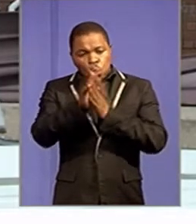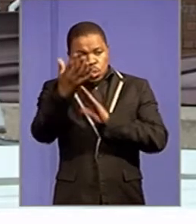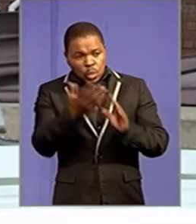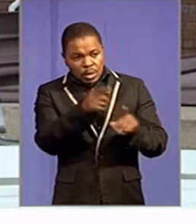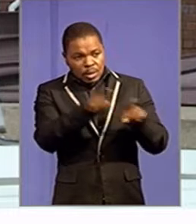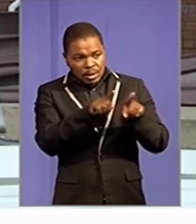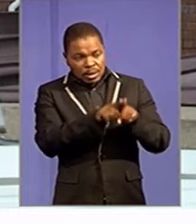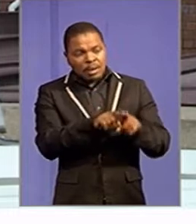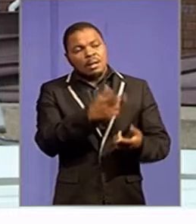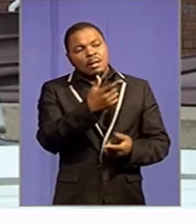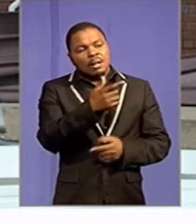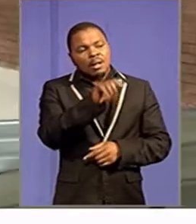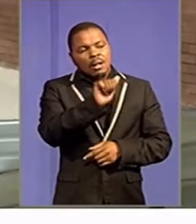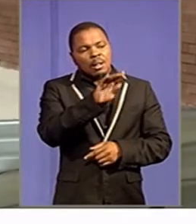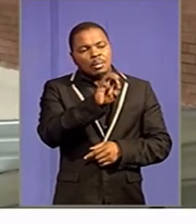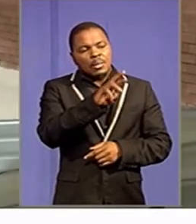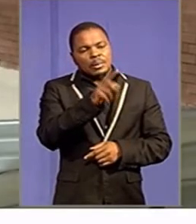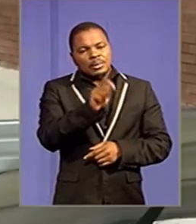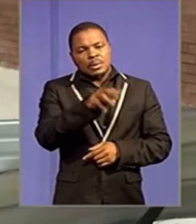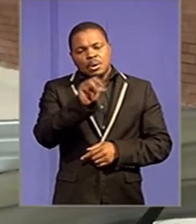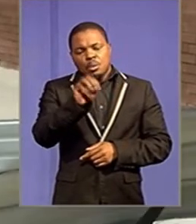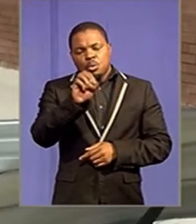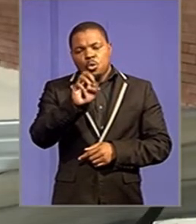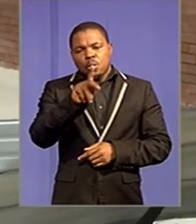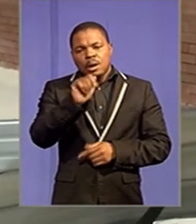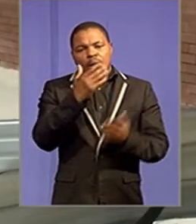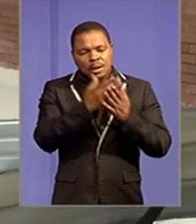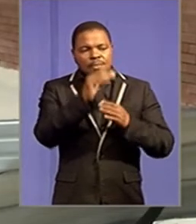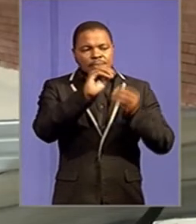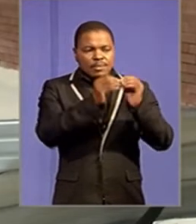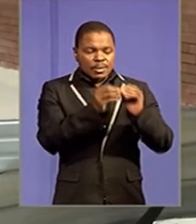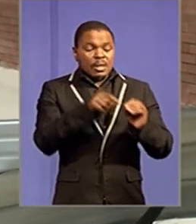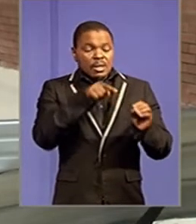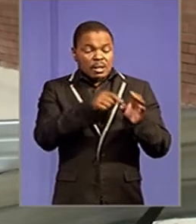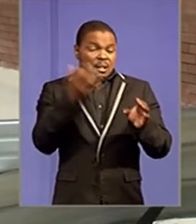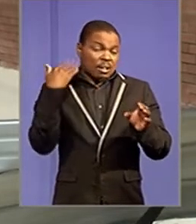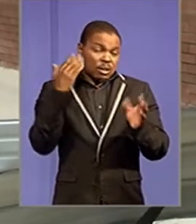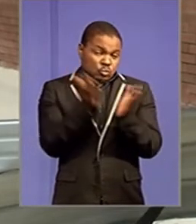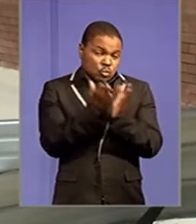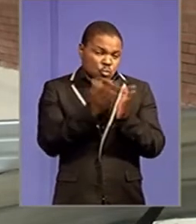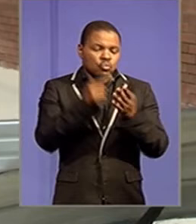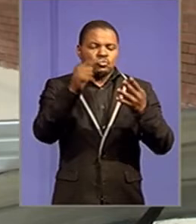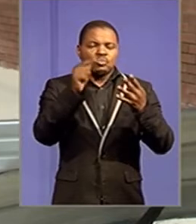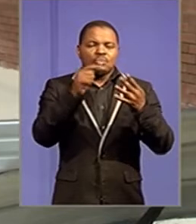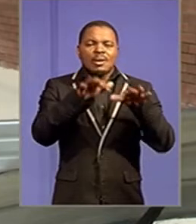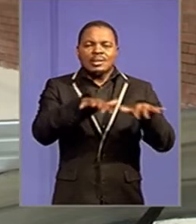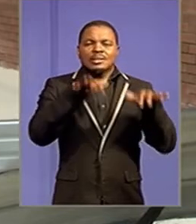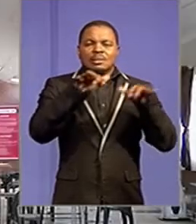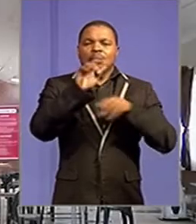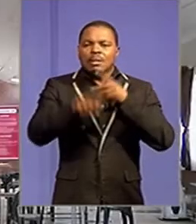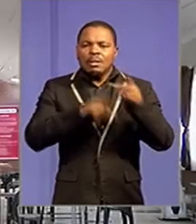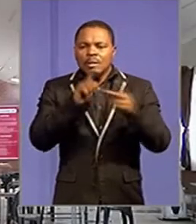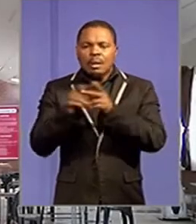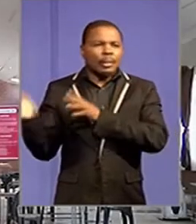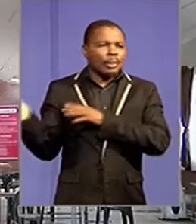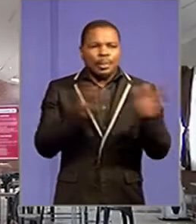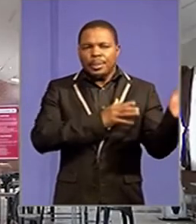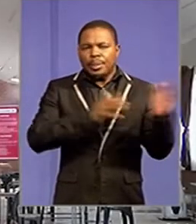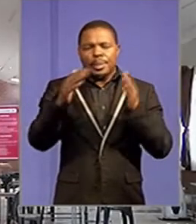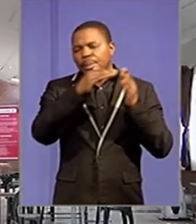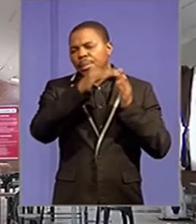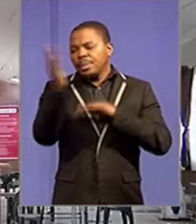Albert Moroka ka Tabantšu. Se be se šomišwe bjalo ka senthara ya go swaya dipampiri ge hlaka ya sona e tla phamolwa ke